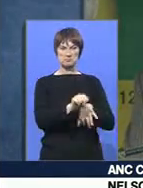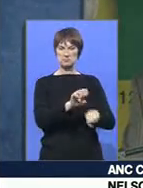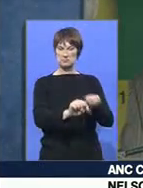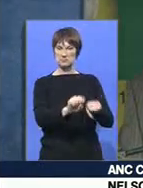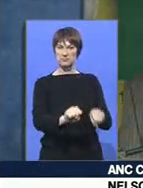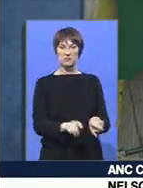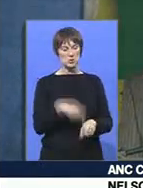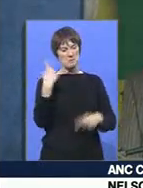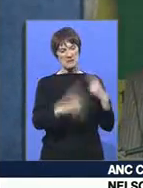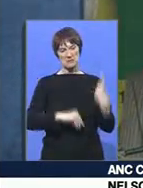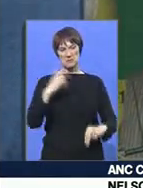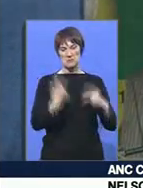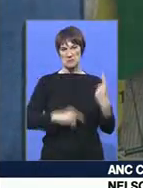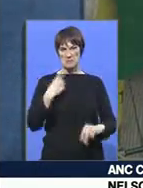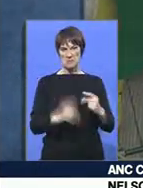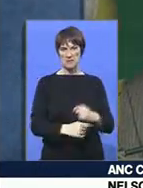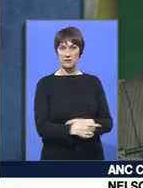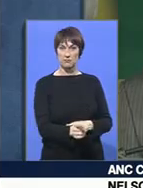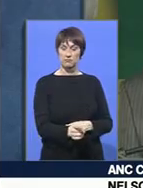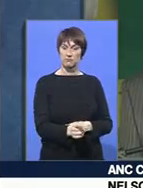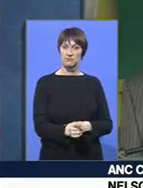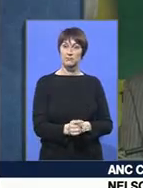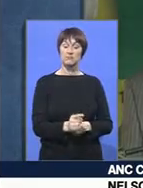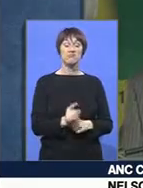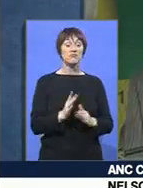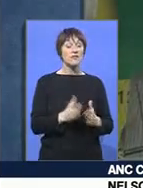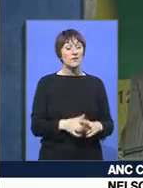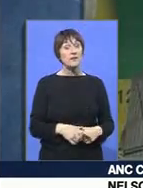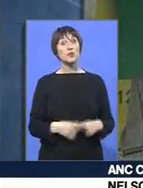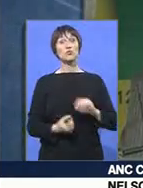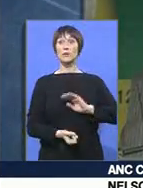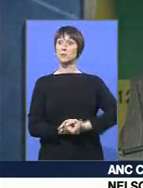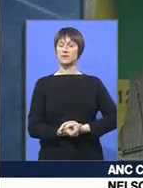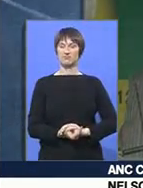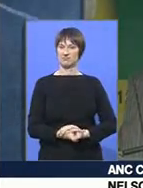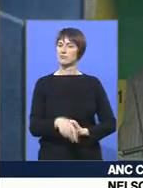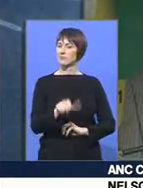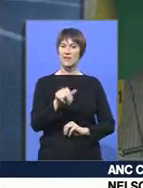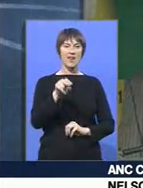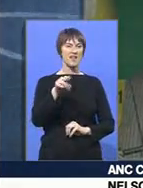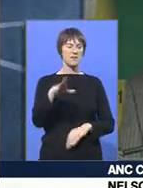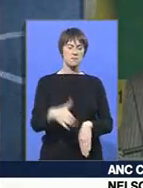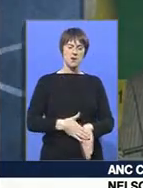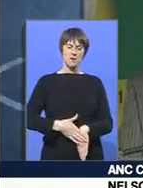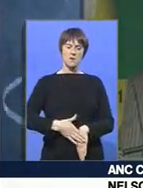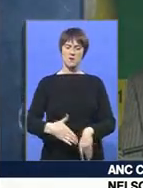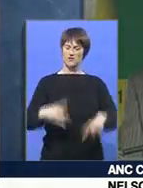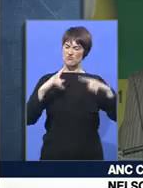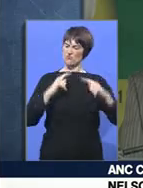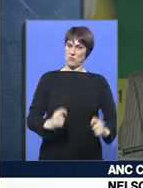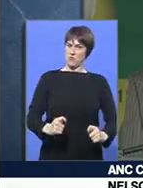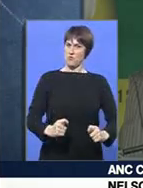The ANC emerged stronger as a mass militant movement after the Defiance